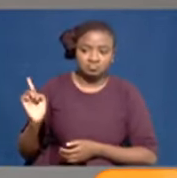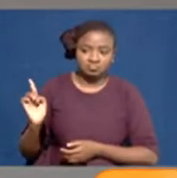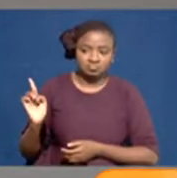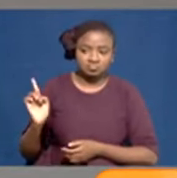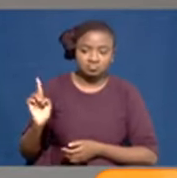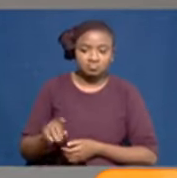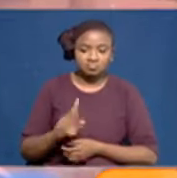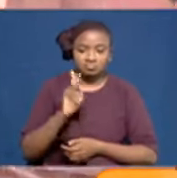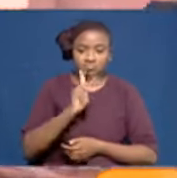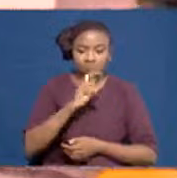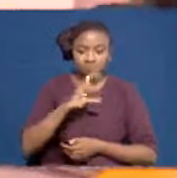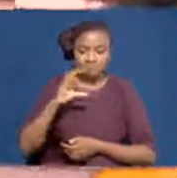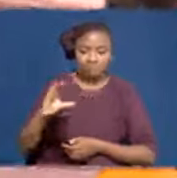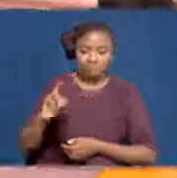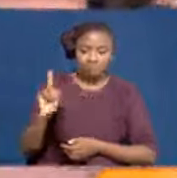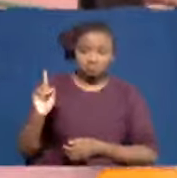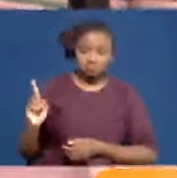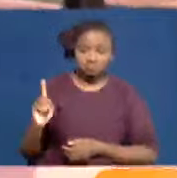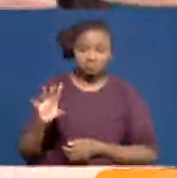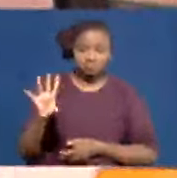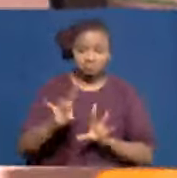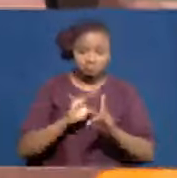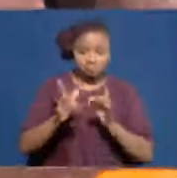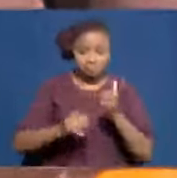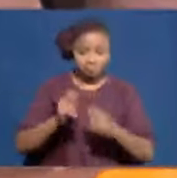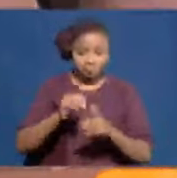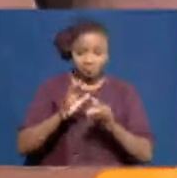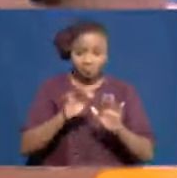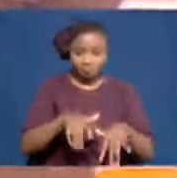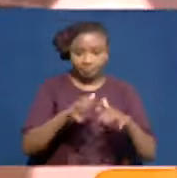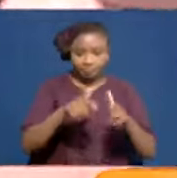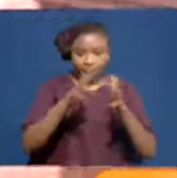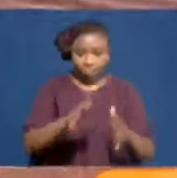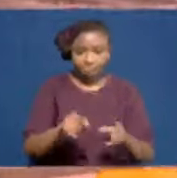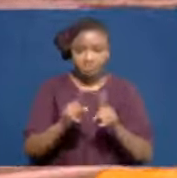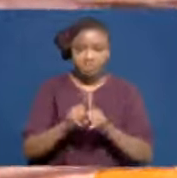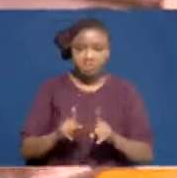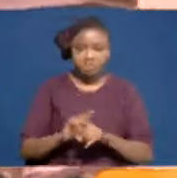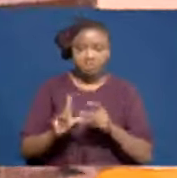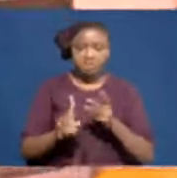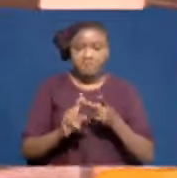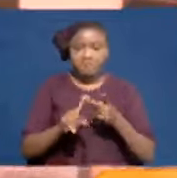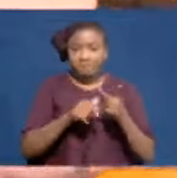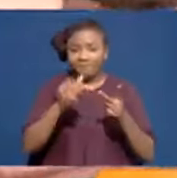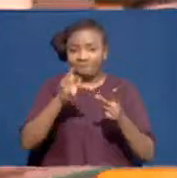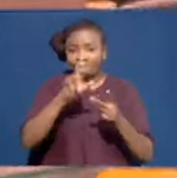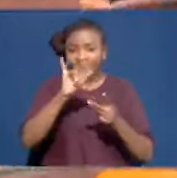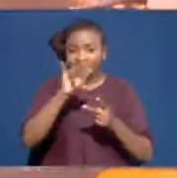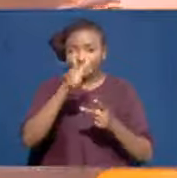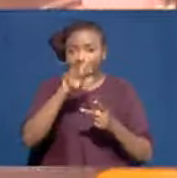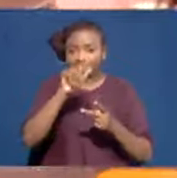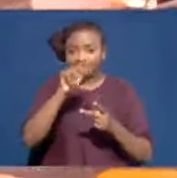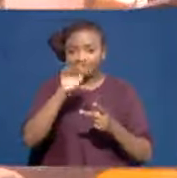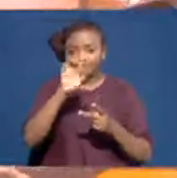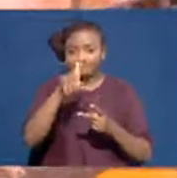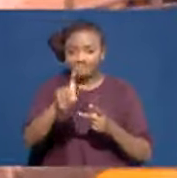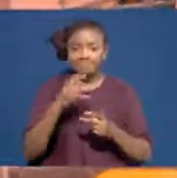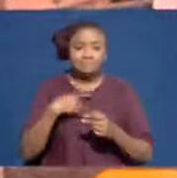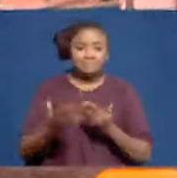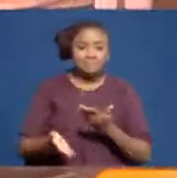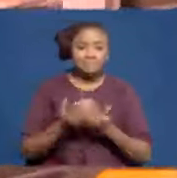its role as an off-taker of raw milk from farmers and apparel maker Rivertex, were in the list to attract fresh capital that